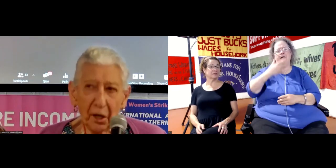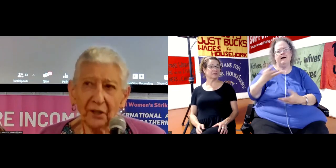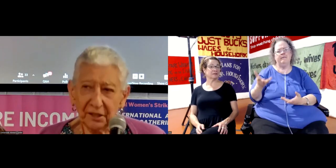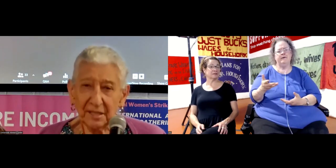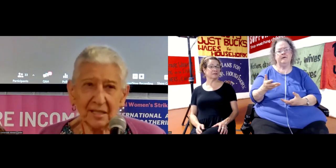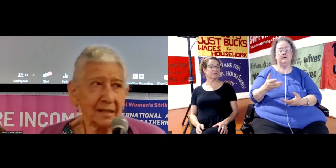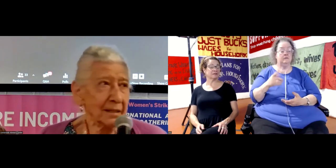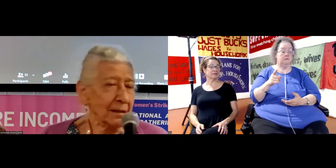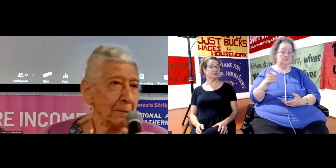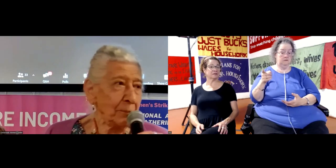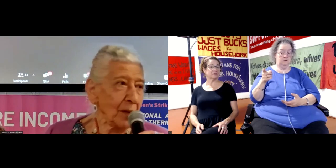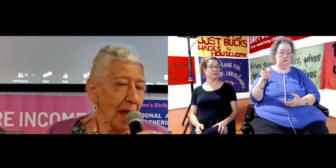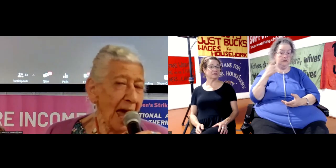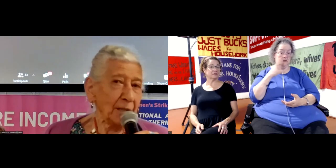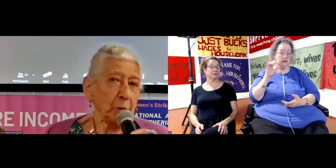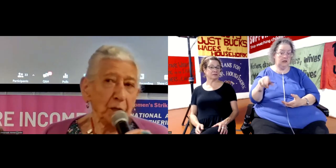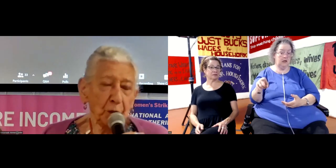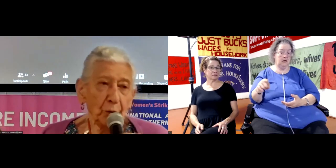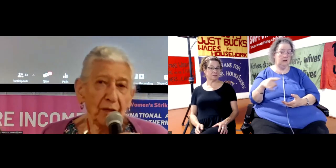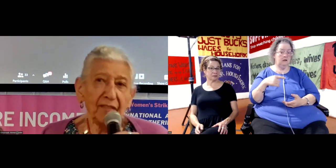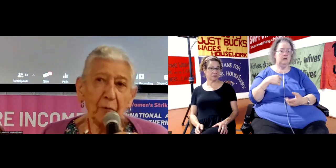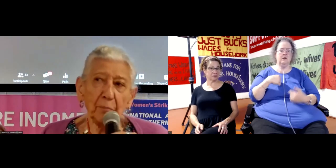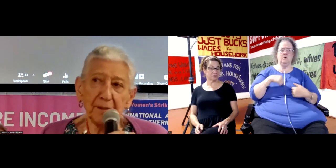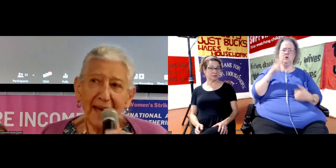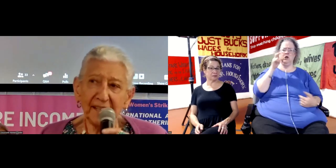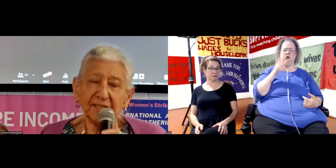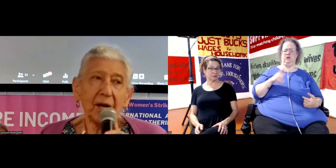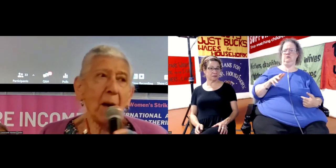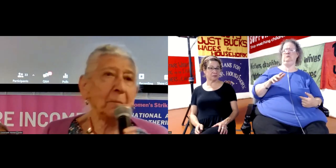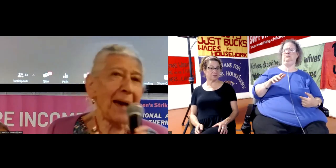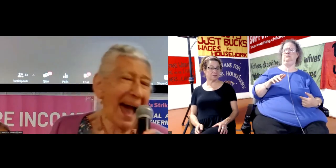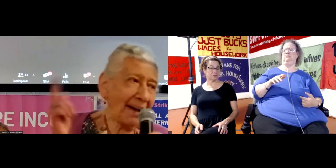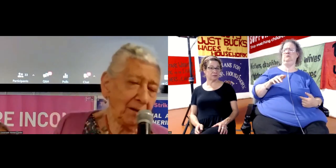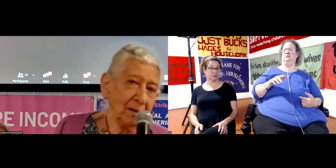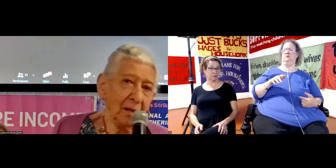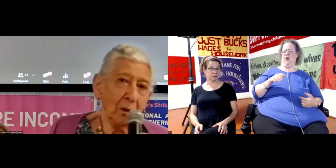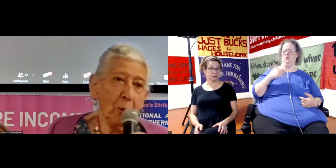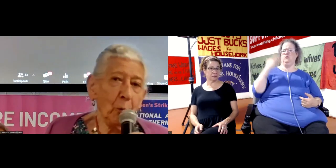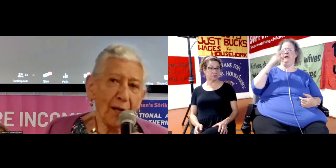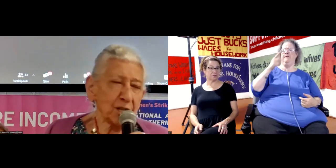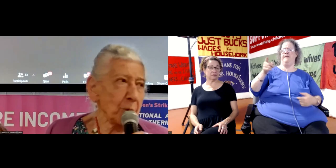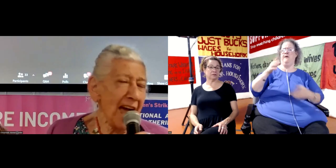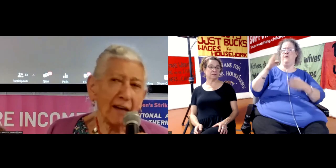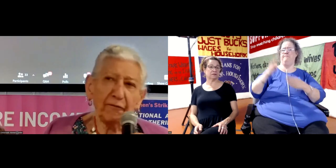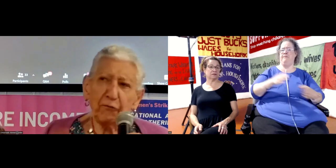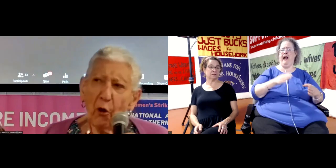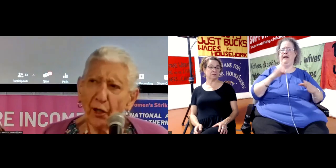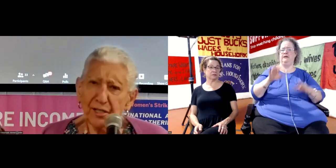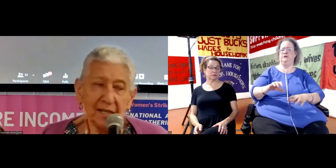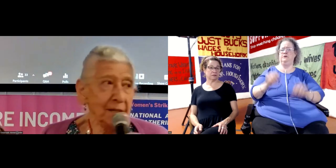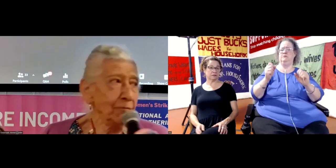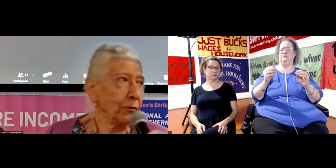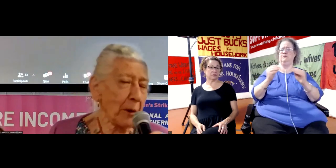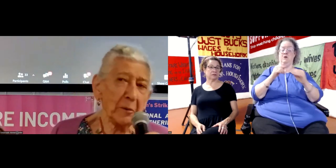And we heard it. And we knew that they were planning to come back once we had